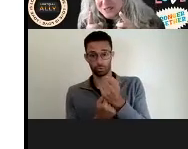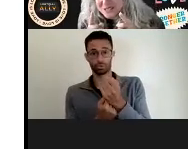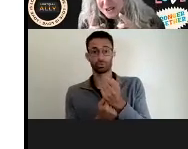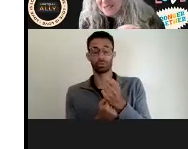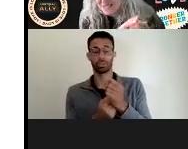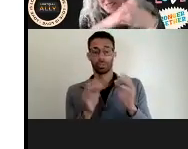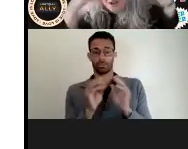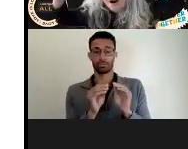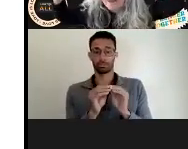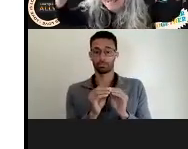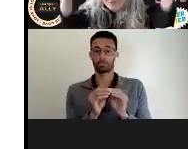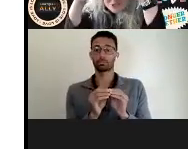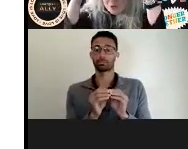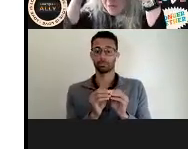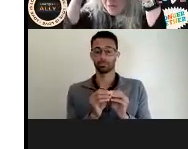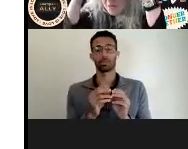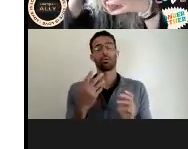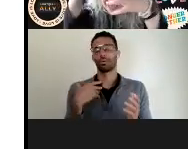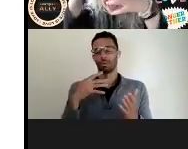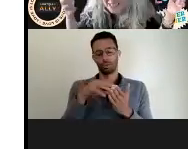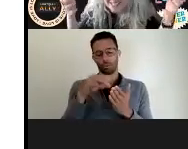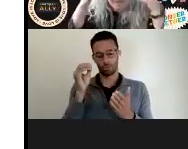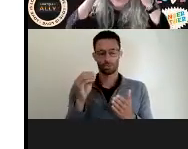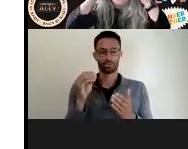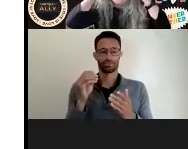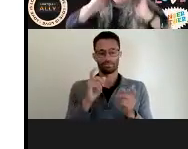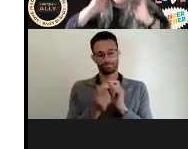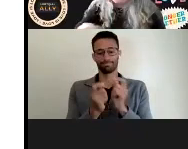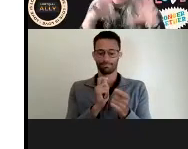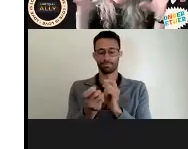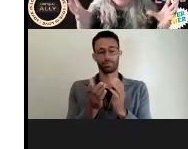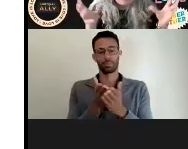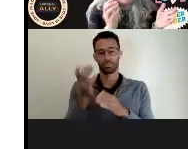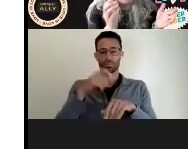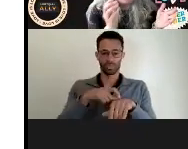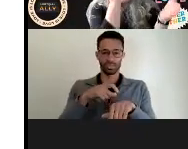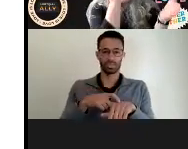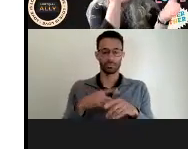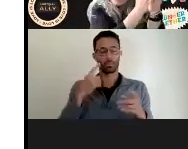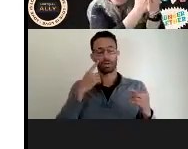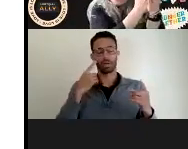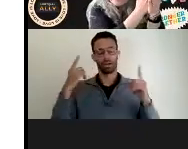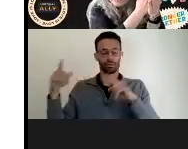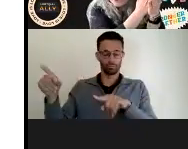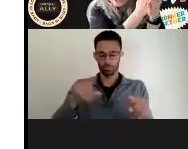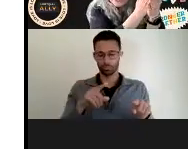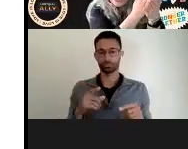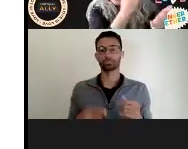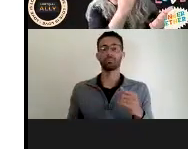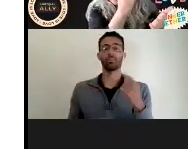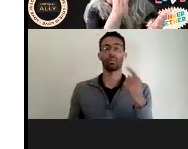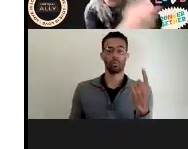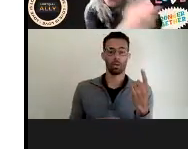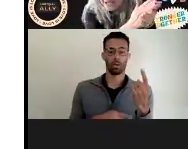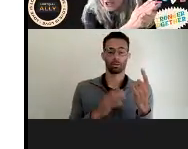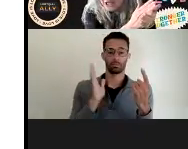learned over time because our meetings were so packed and we didn't have any time to talk. So we agreed as a group, we're going to have one presentation We're